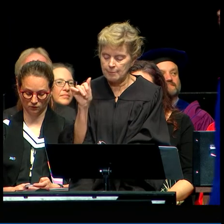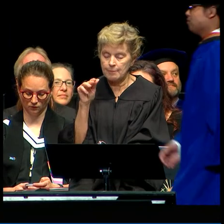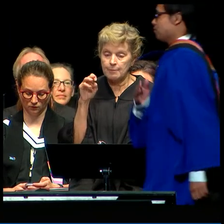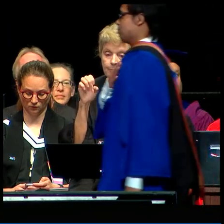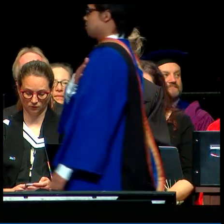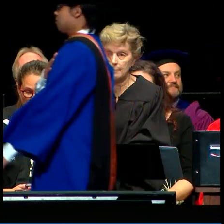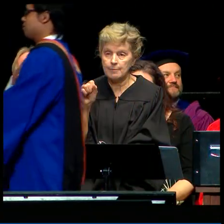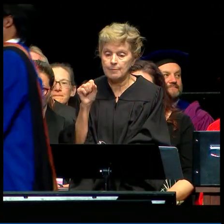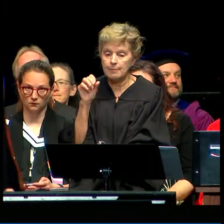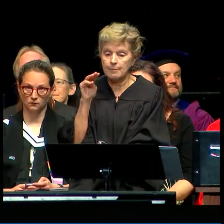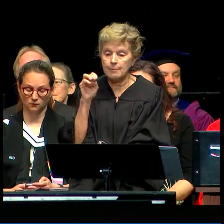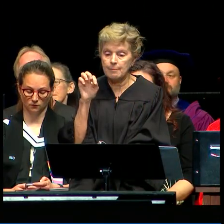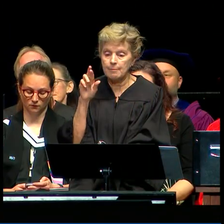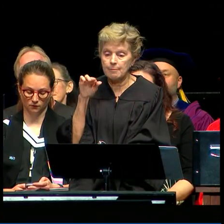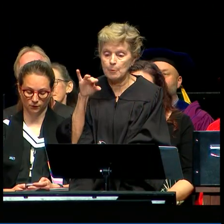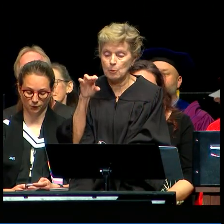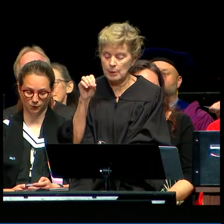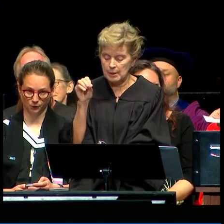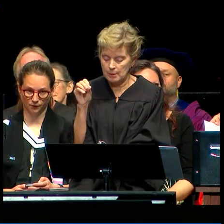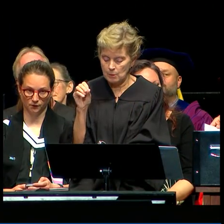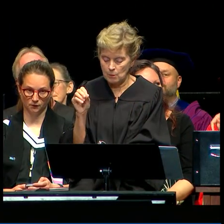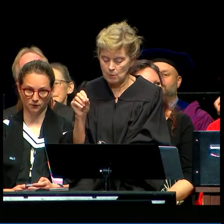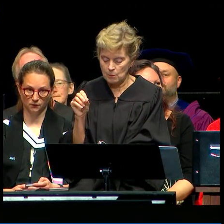James Andrew Marino.